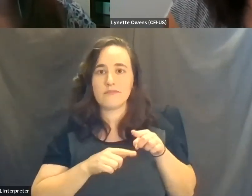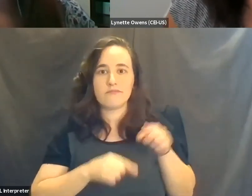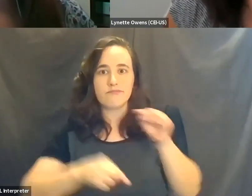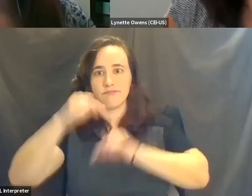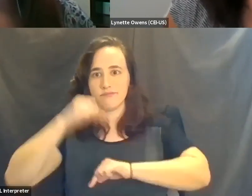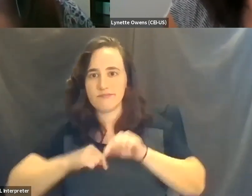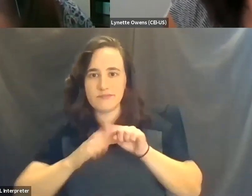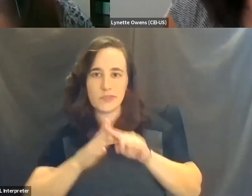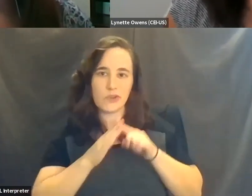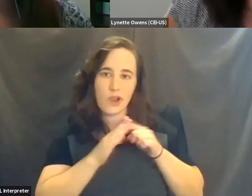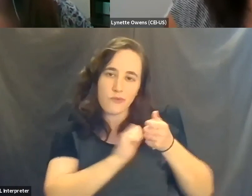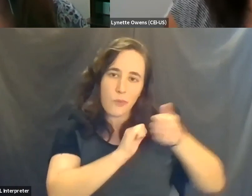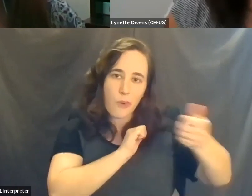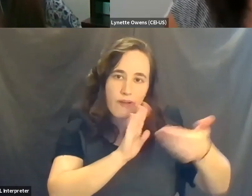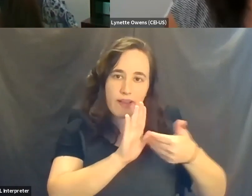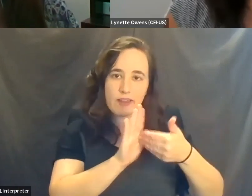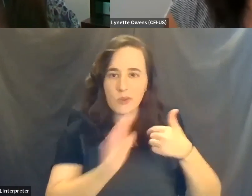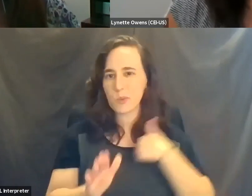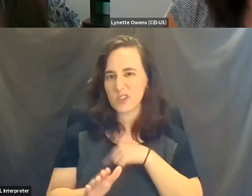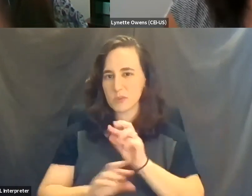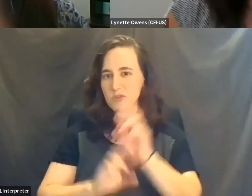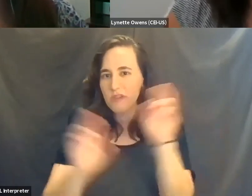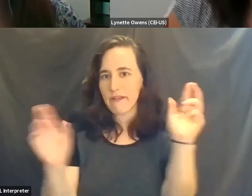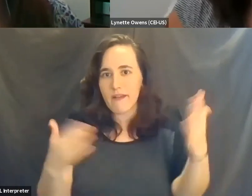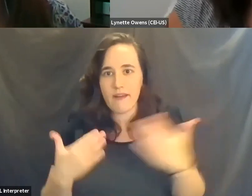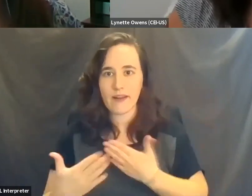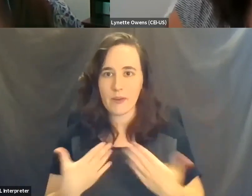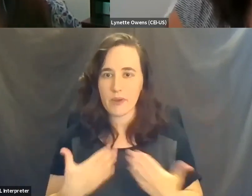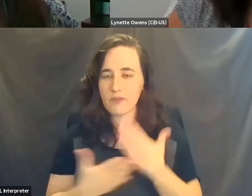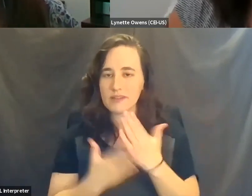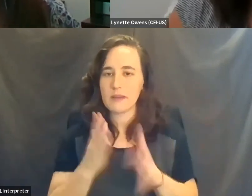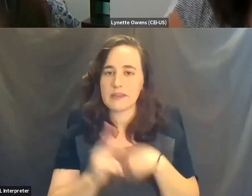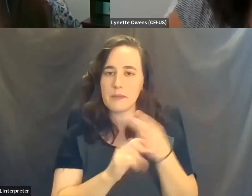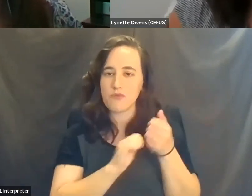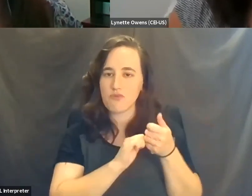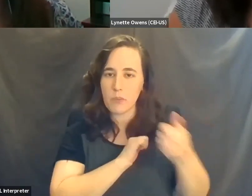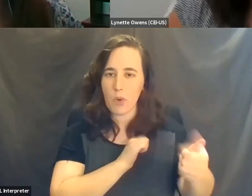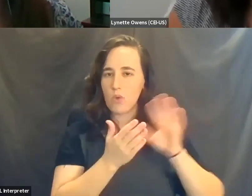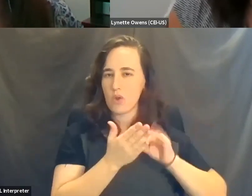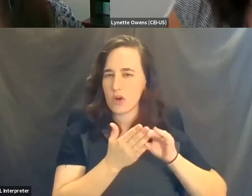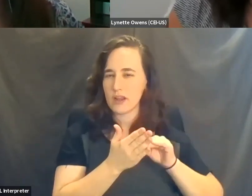really should all prepare anyway for some version of remote learning to continue.